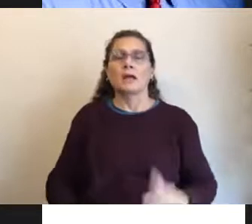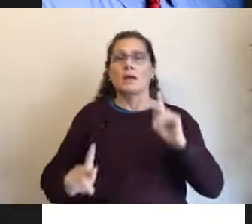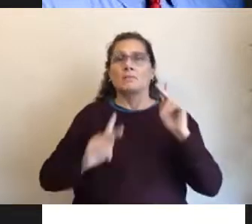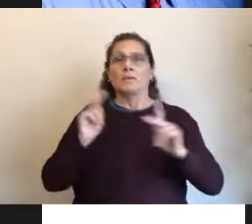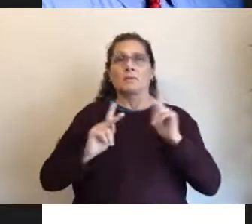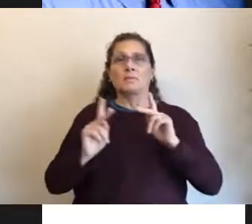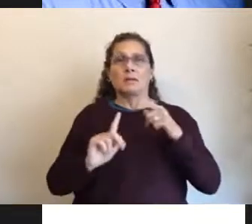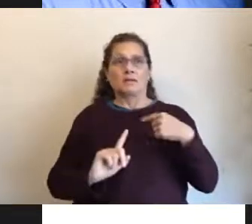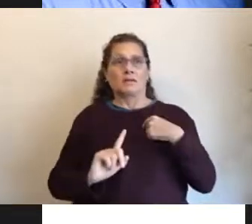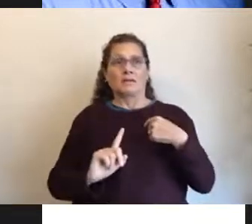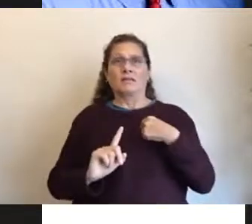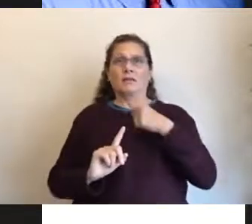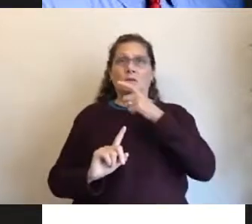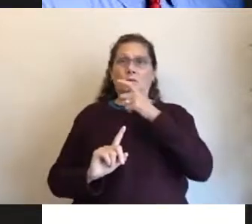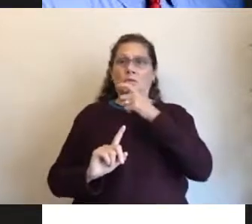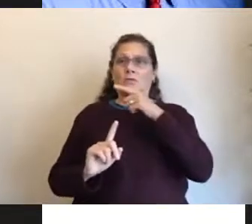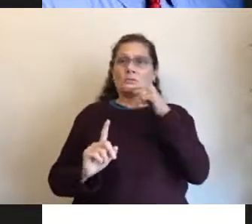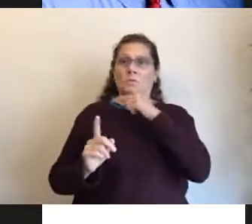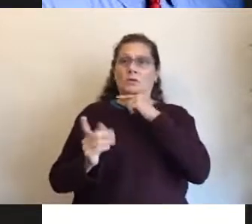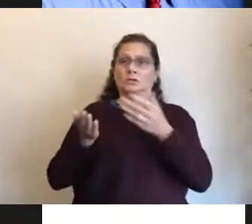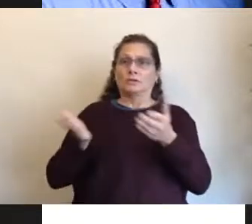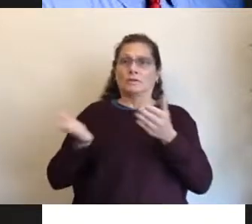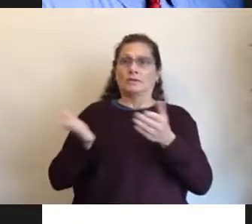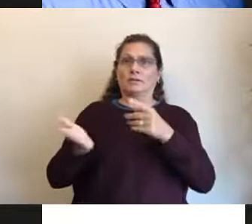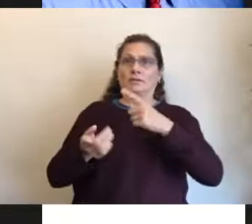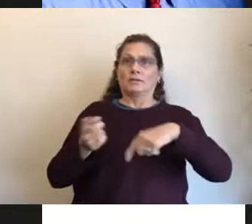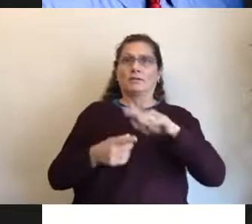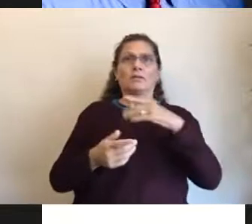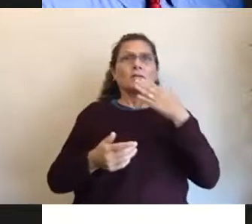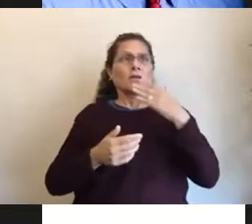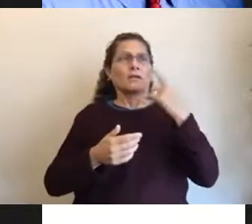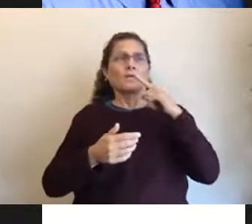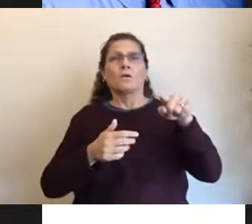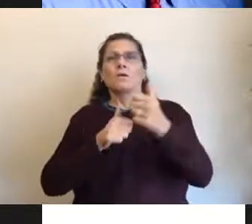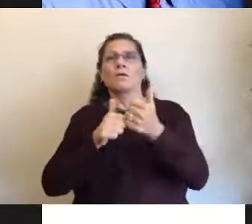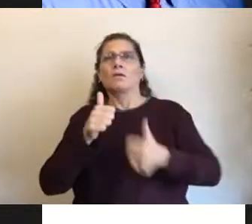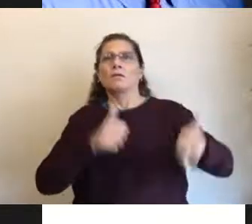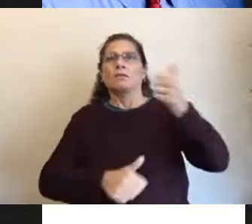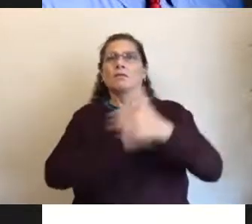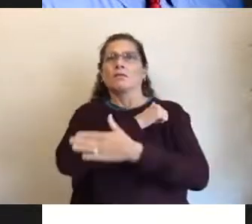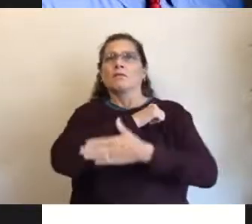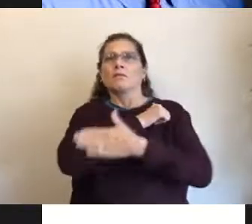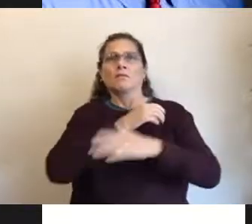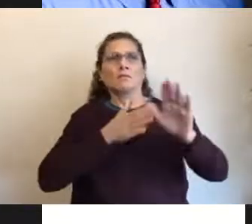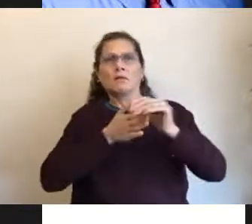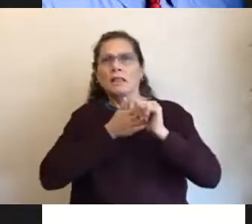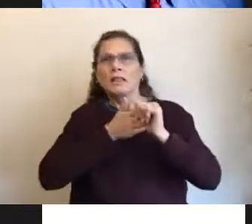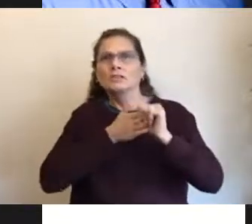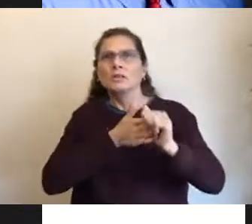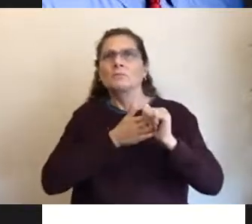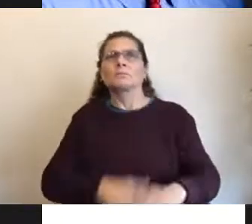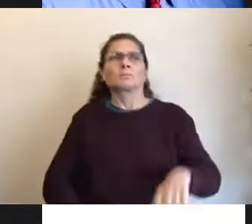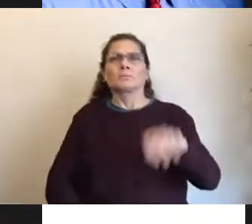and county executive for your leadership and reminding the public about this important enrollment period. This year, more than